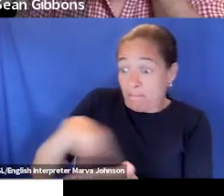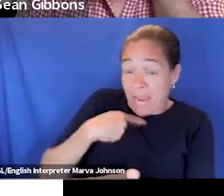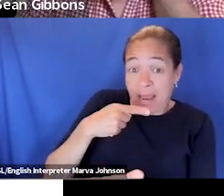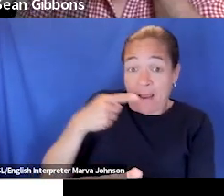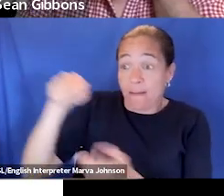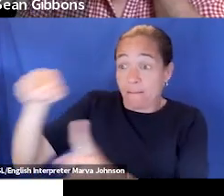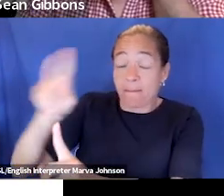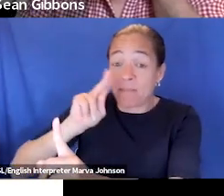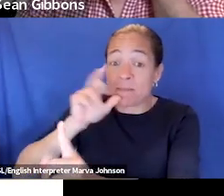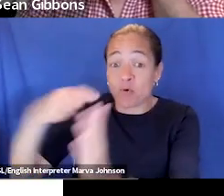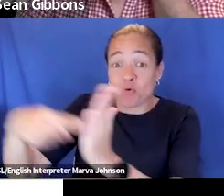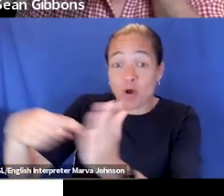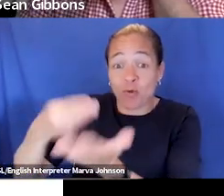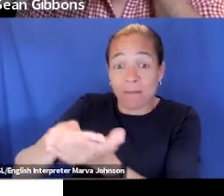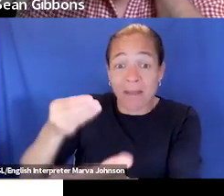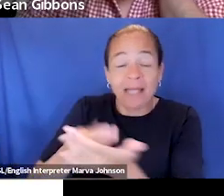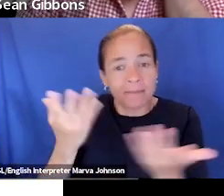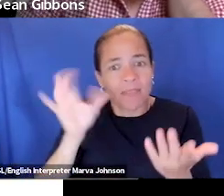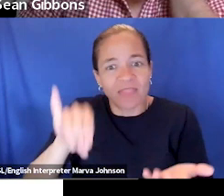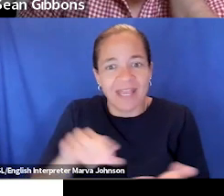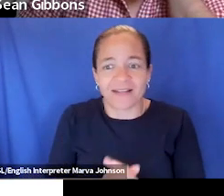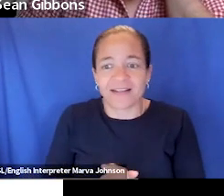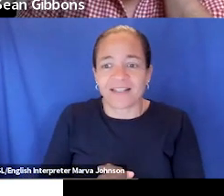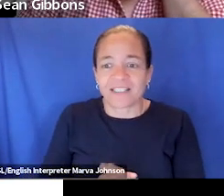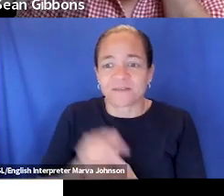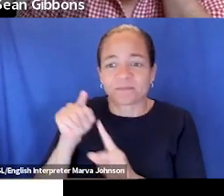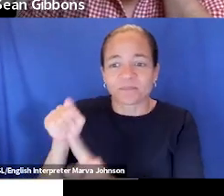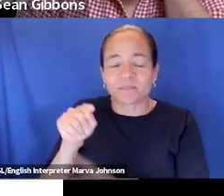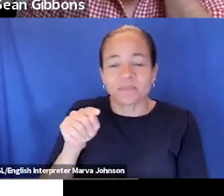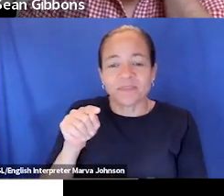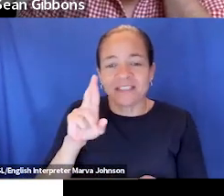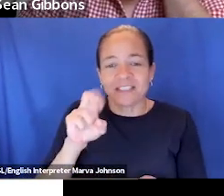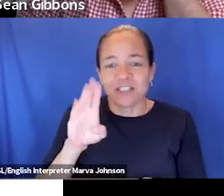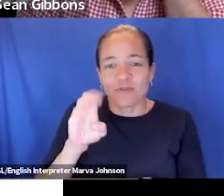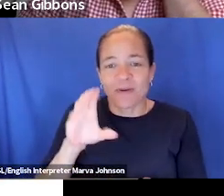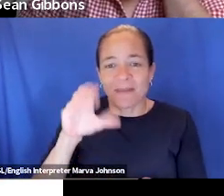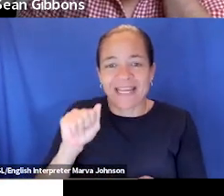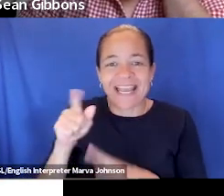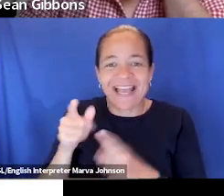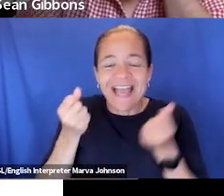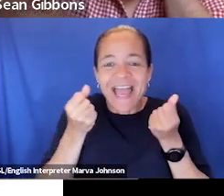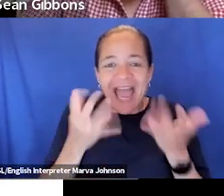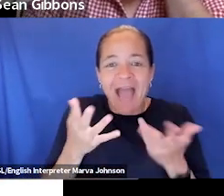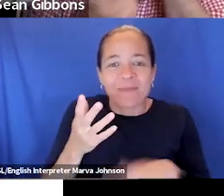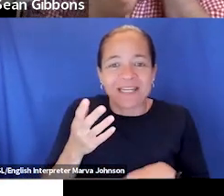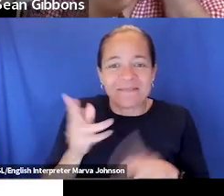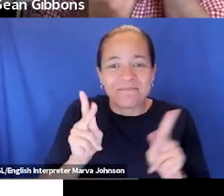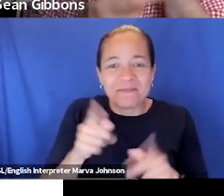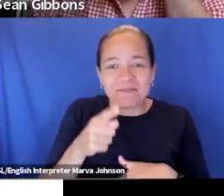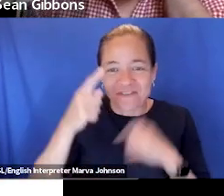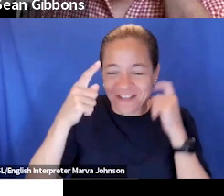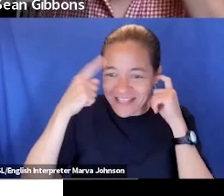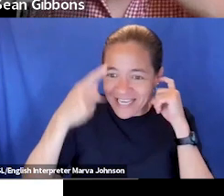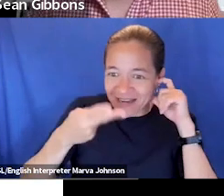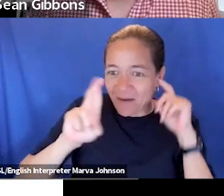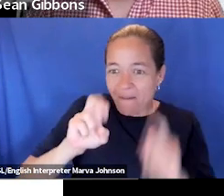just, you got it, Rebecca. Actually, a few of them are pulling the thing that we talked about in the rehearsal, Chuck. How many folks think productize? You can put this in the chat. How many folks think the